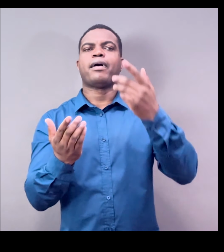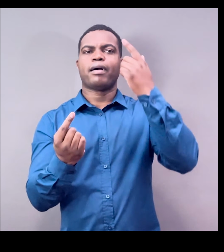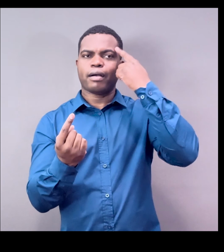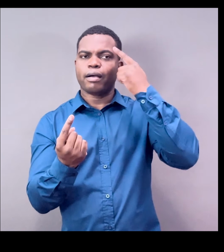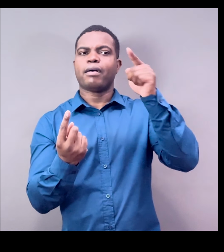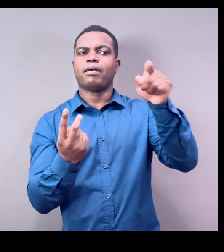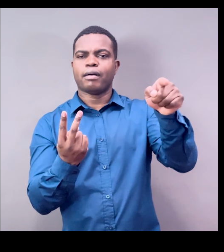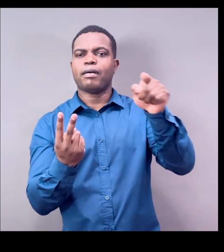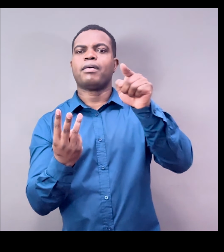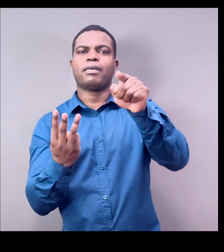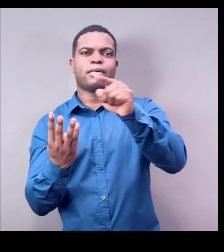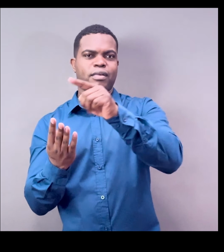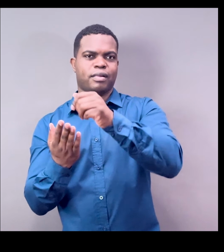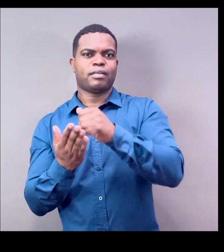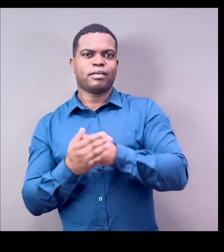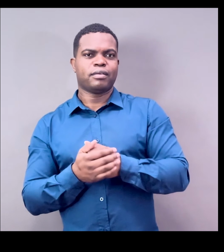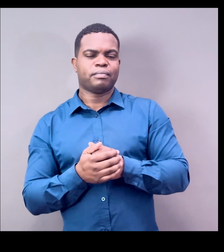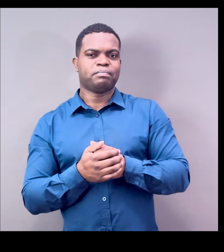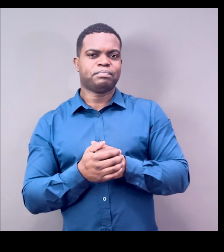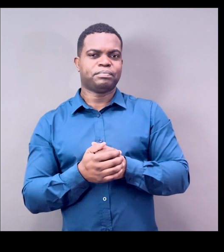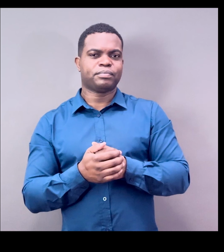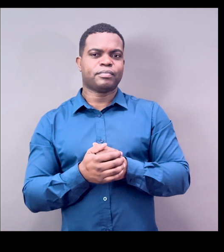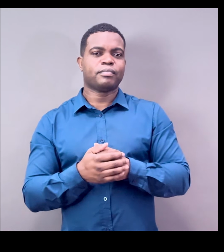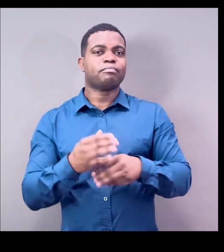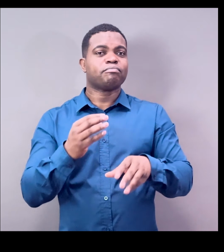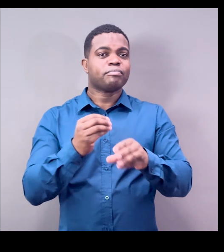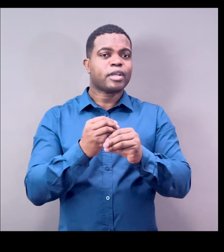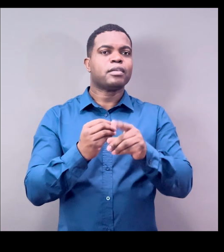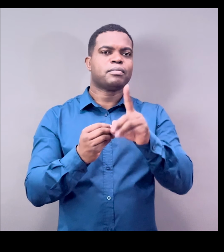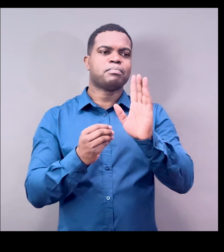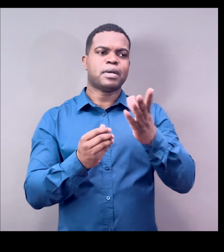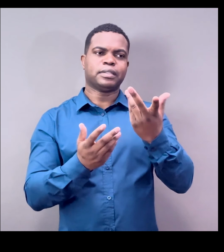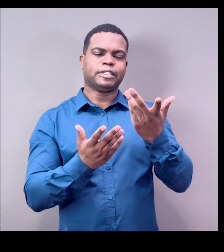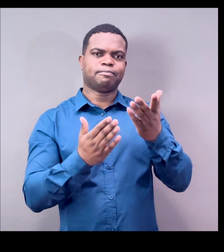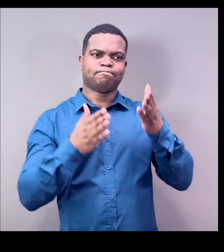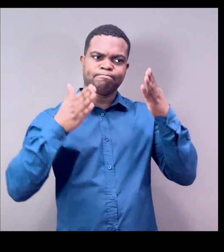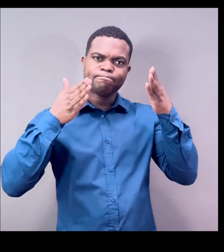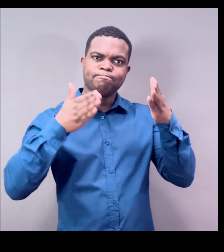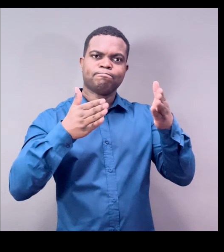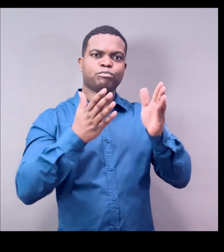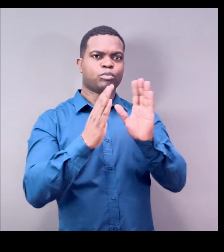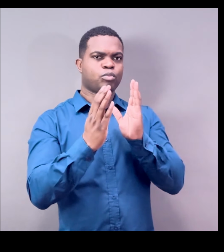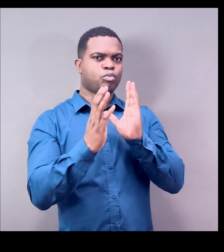stakeholders are invested in communication.